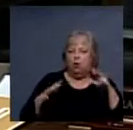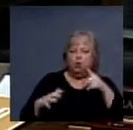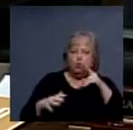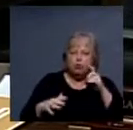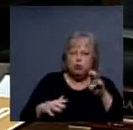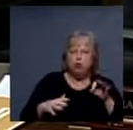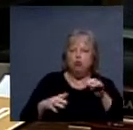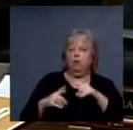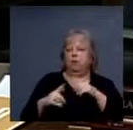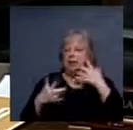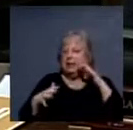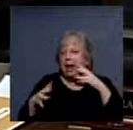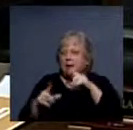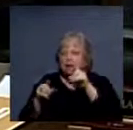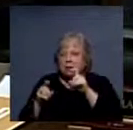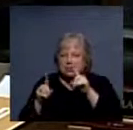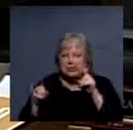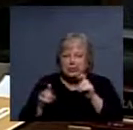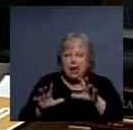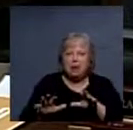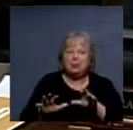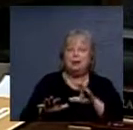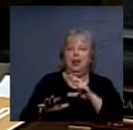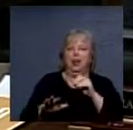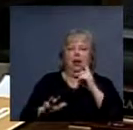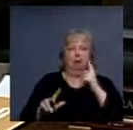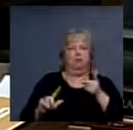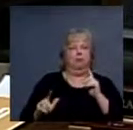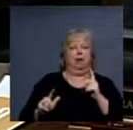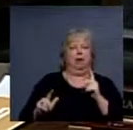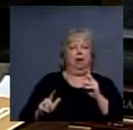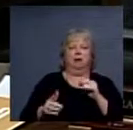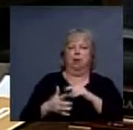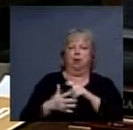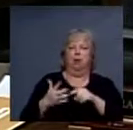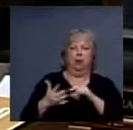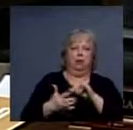sound tests, and I'm pretty amazed by that.